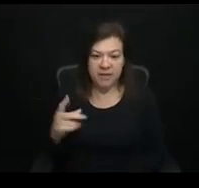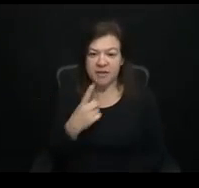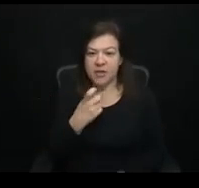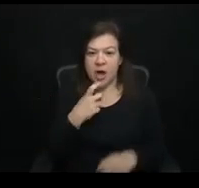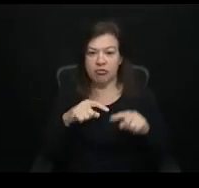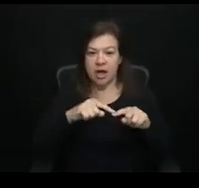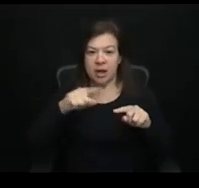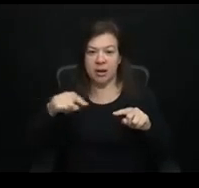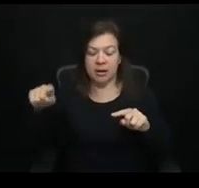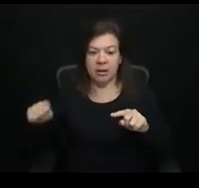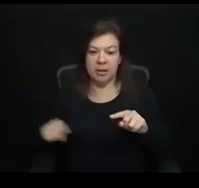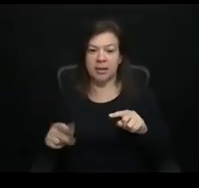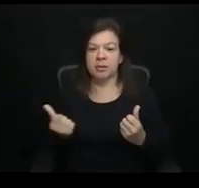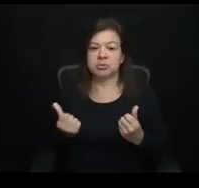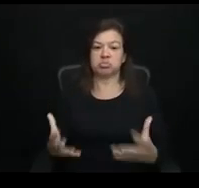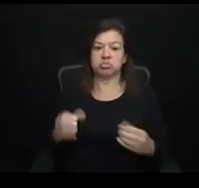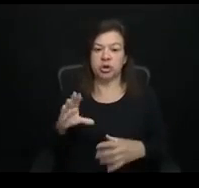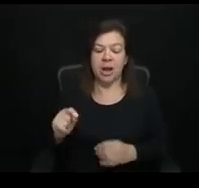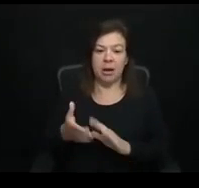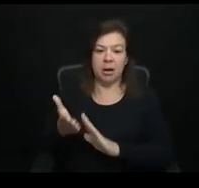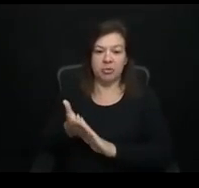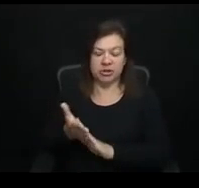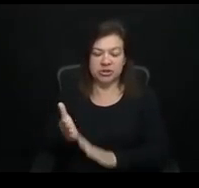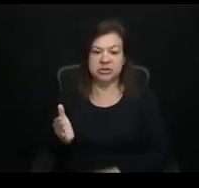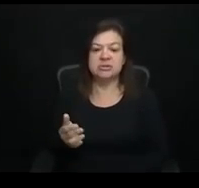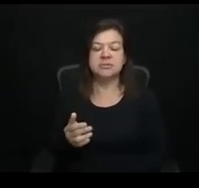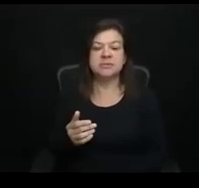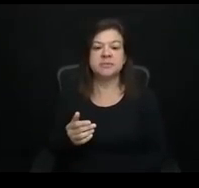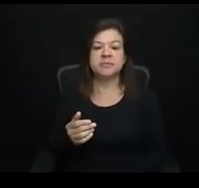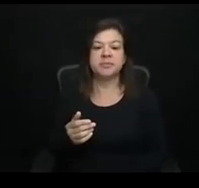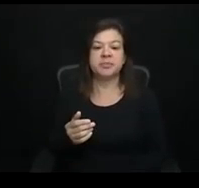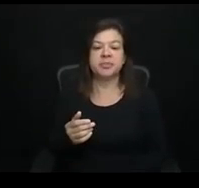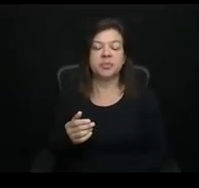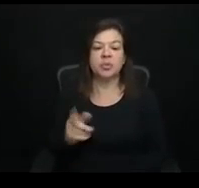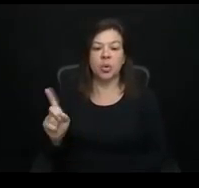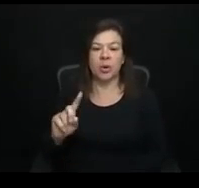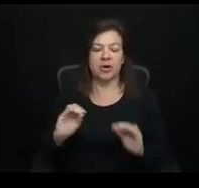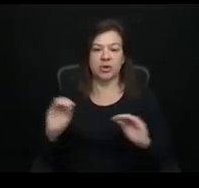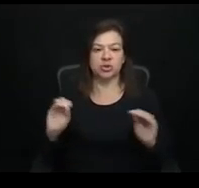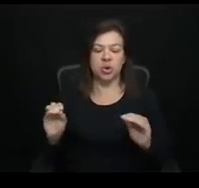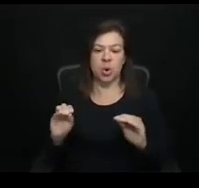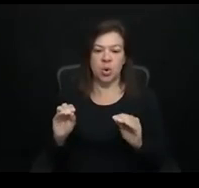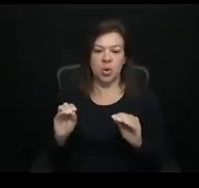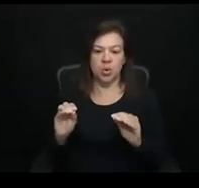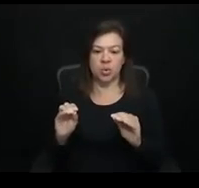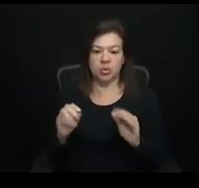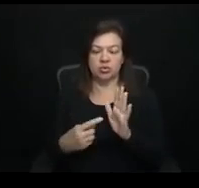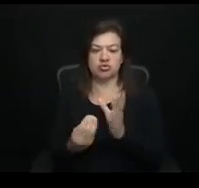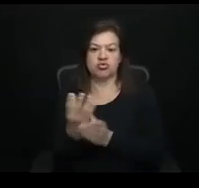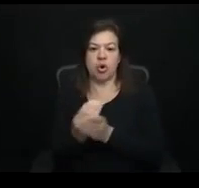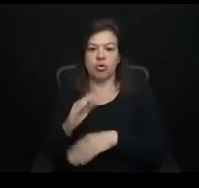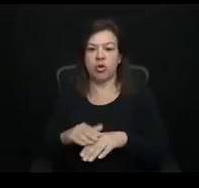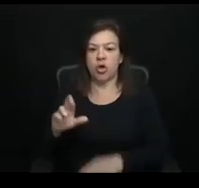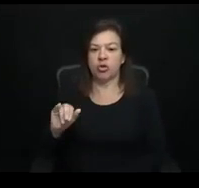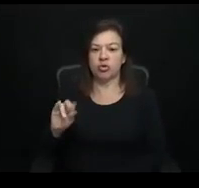here. That was a burnout operation back over to where there's no vegetation on the ridge top. And since this is